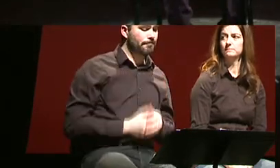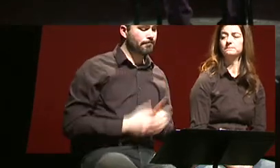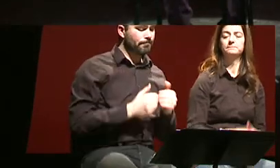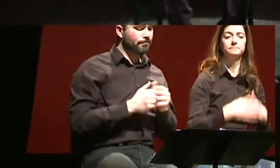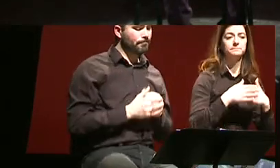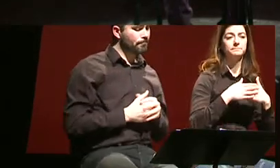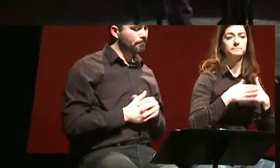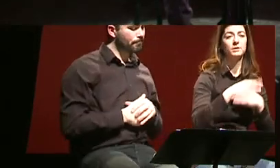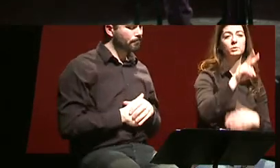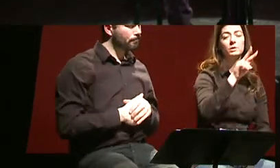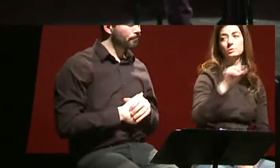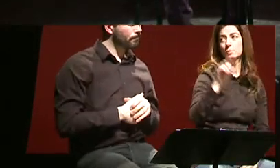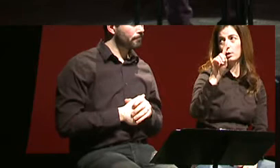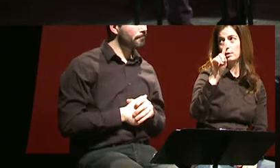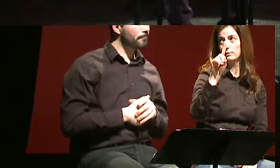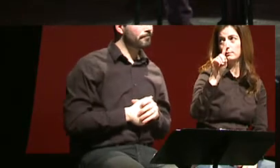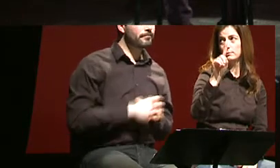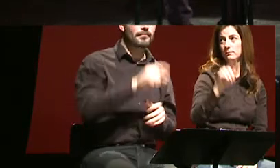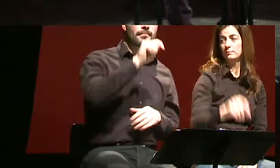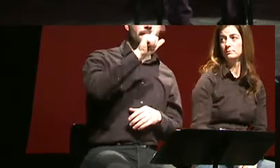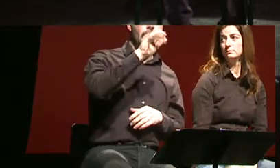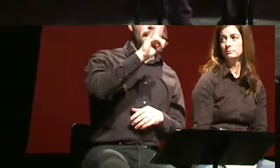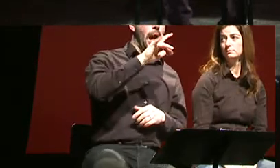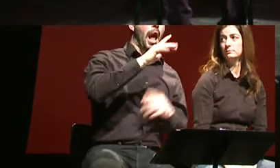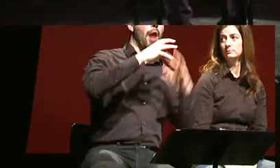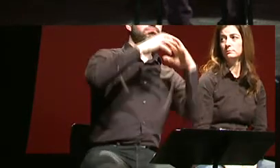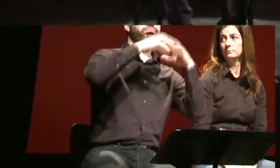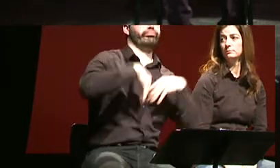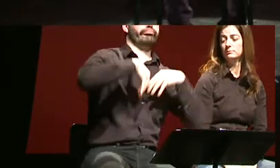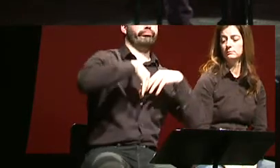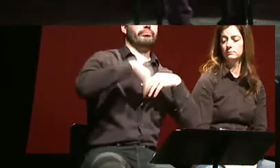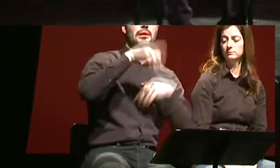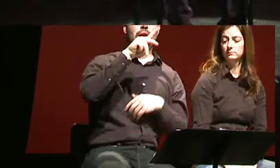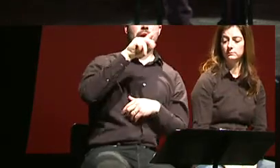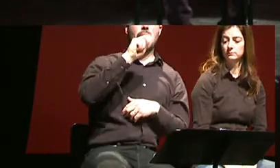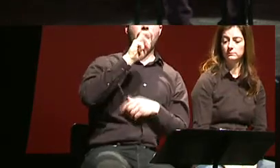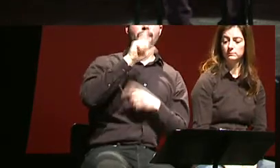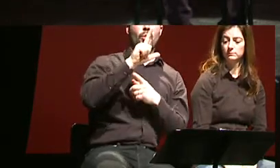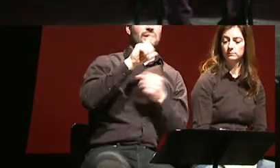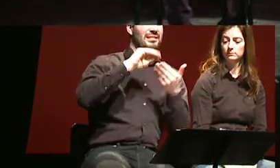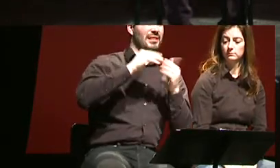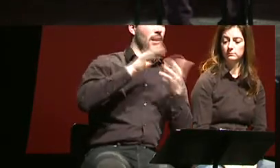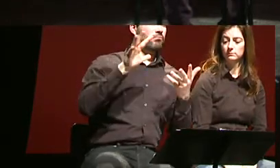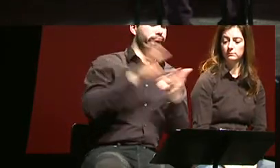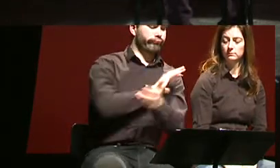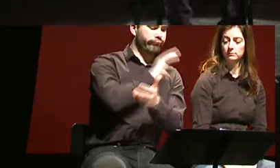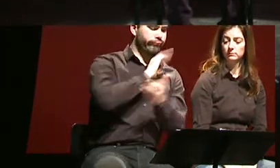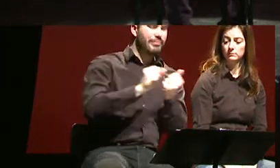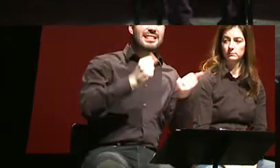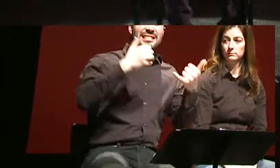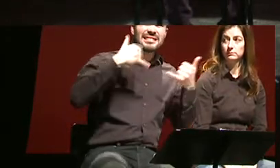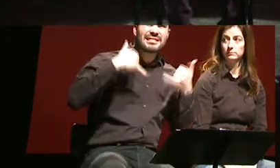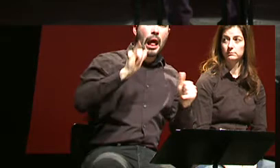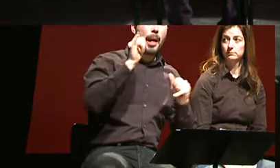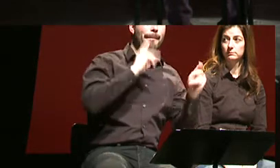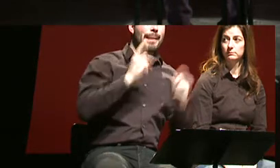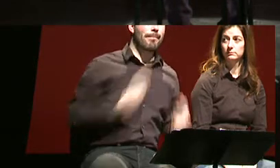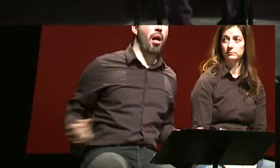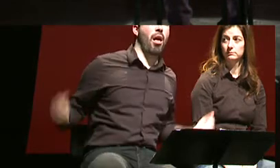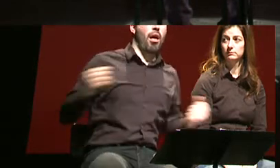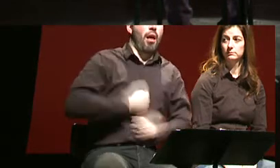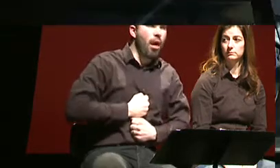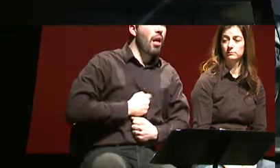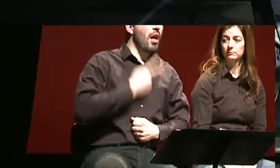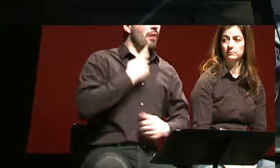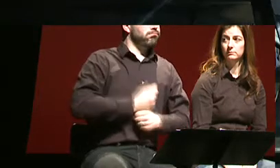2001. The Taliban government collapses. Kabul is destroyed. There are still suicide bombers. There is